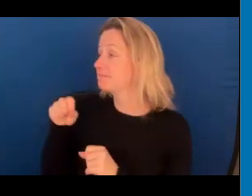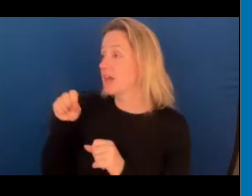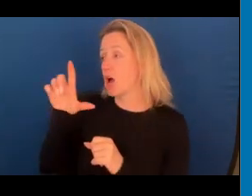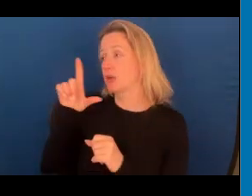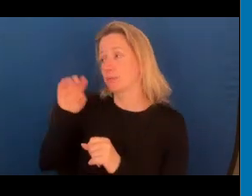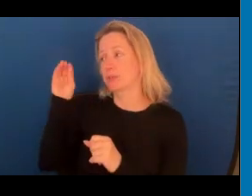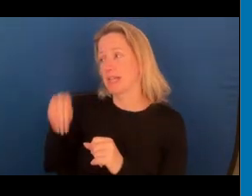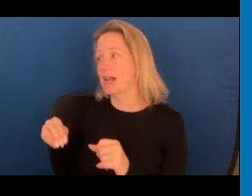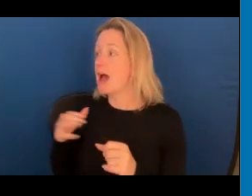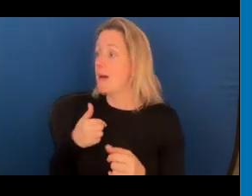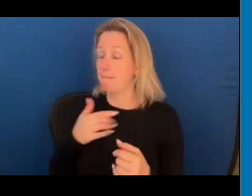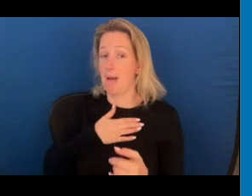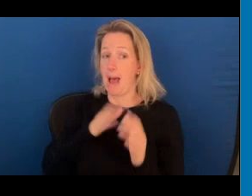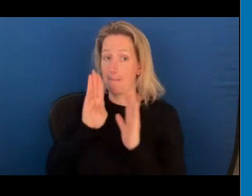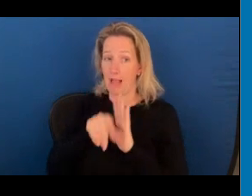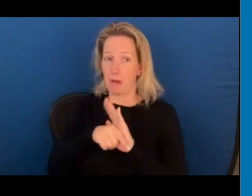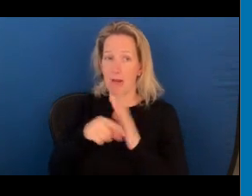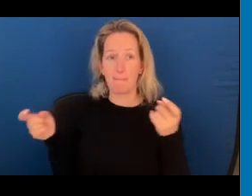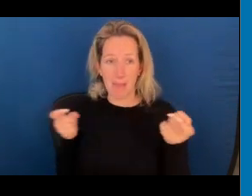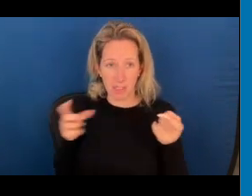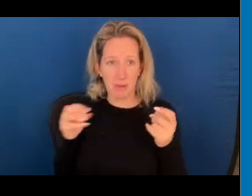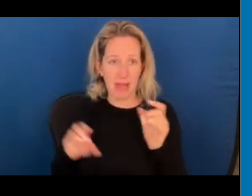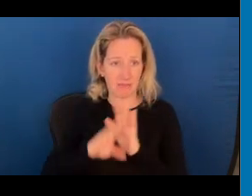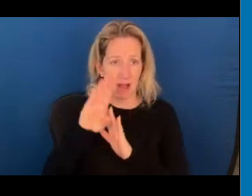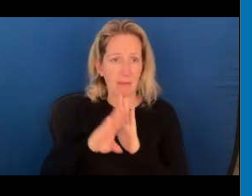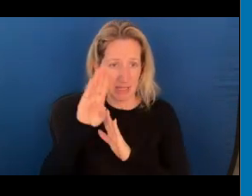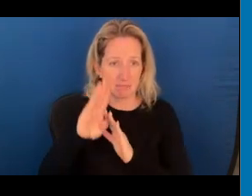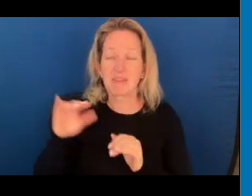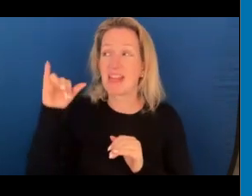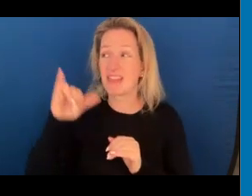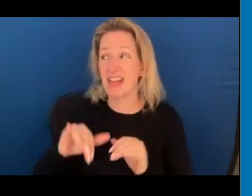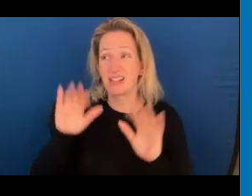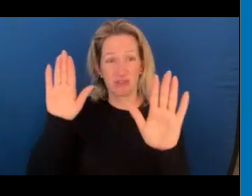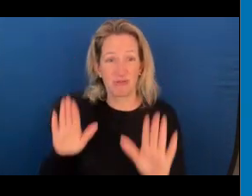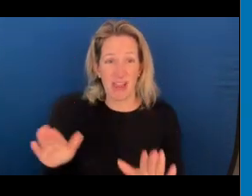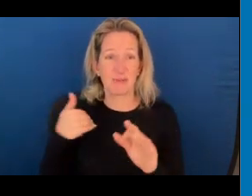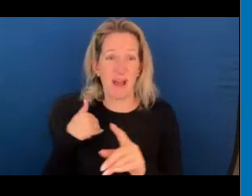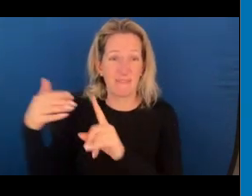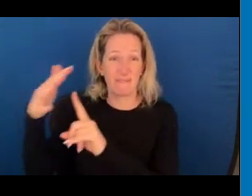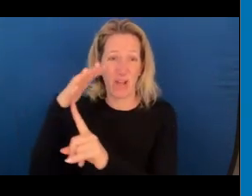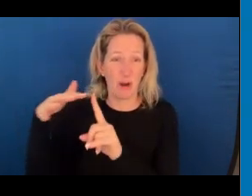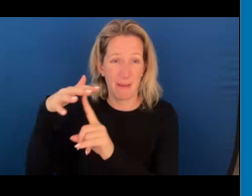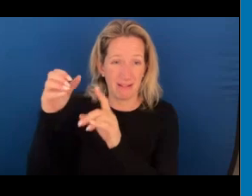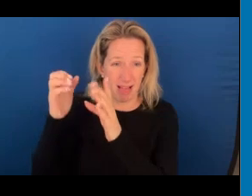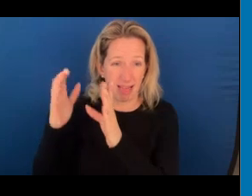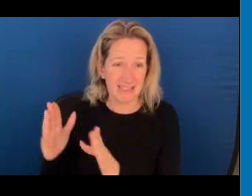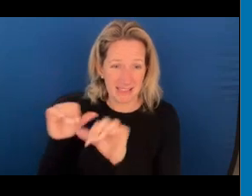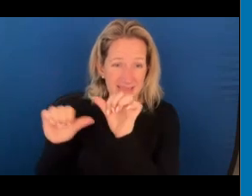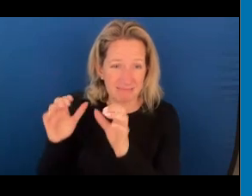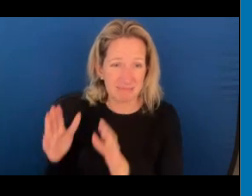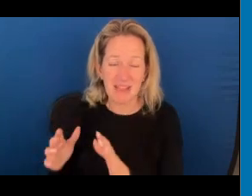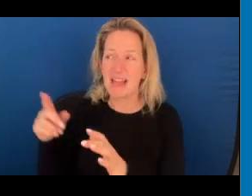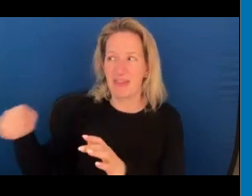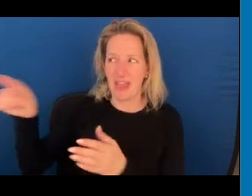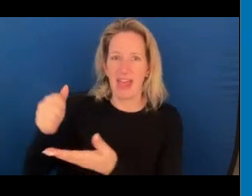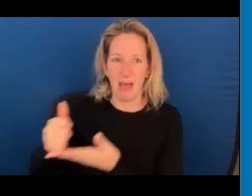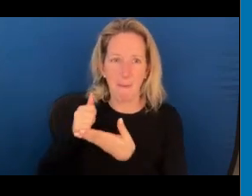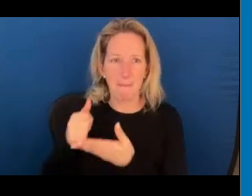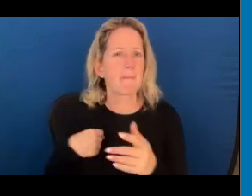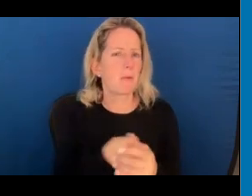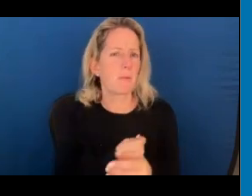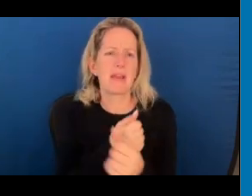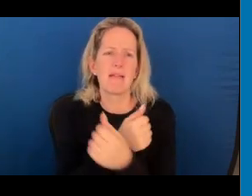management development background. You know, that's why it's great to have the environmentalists, because they kind of keep me in check. But we love to monetize